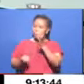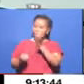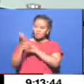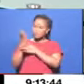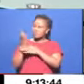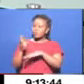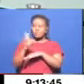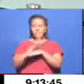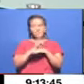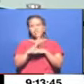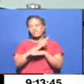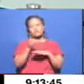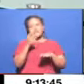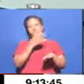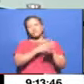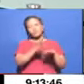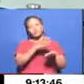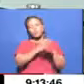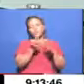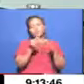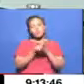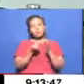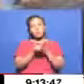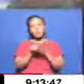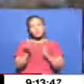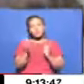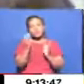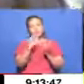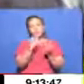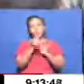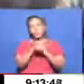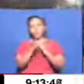money on a referendum.